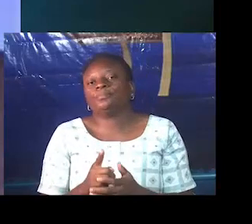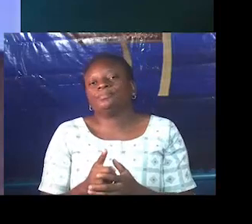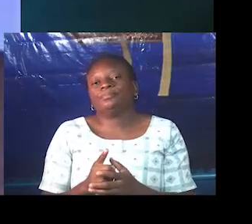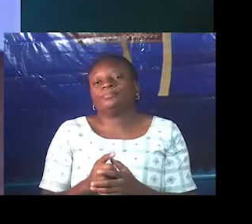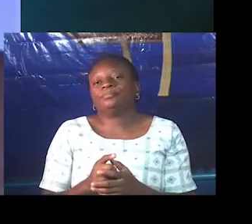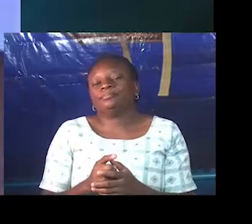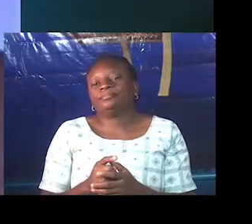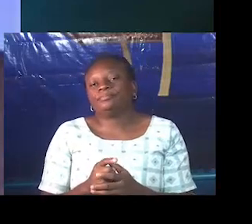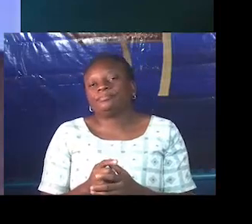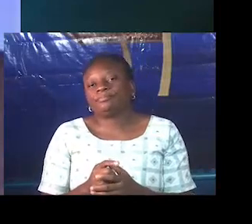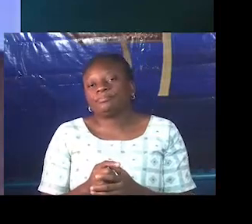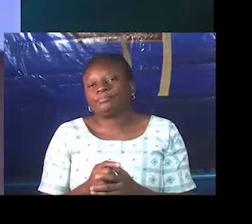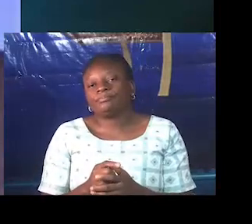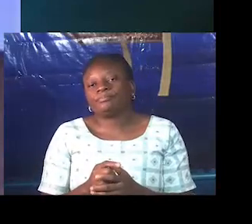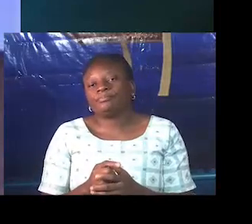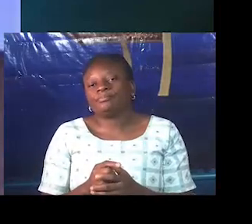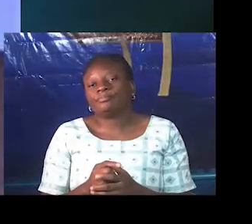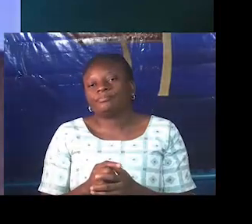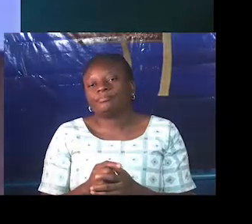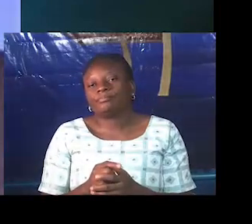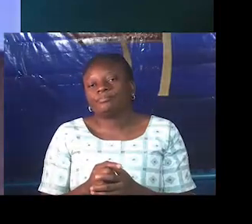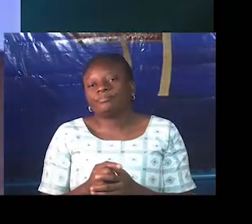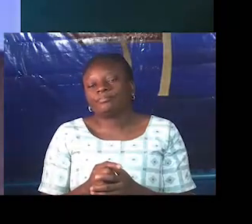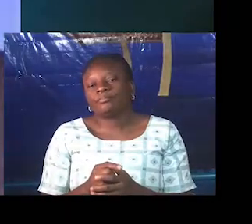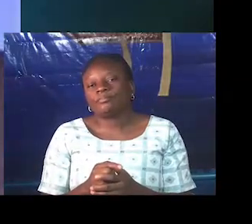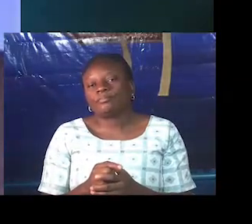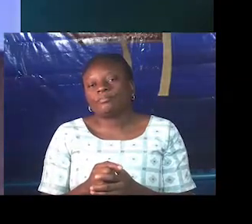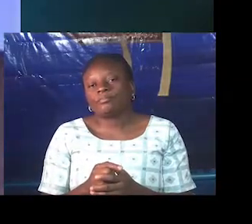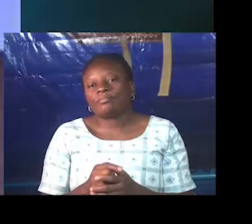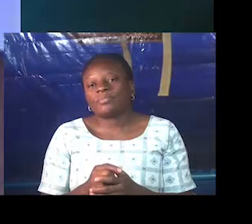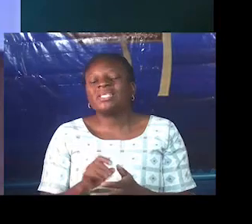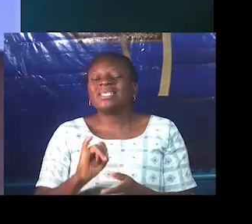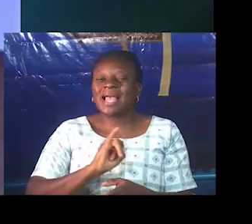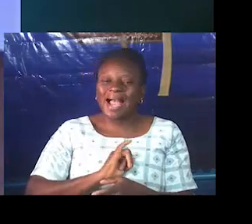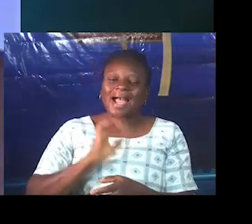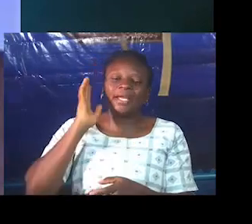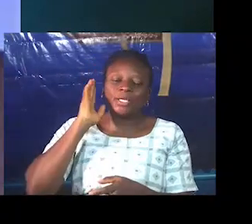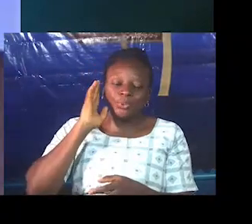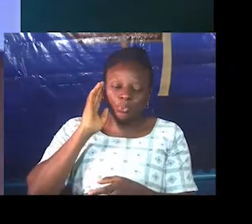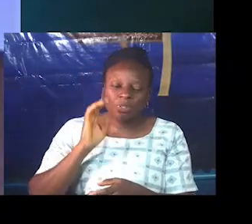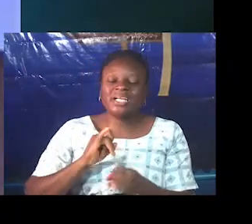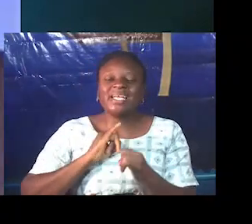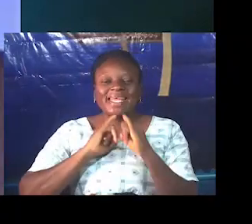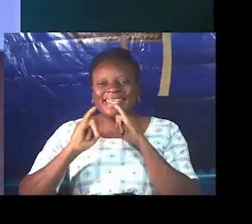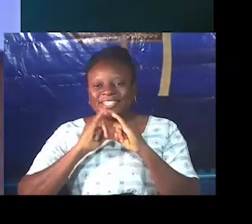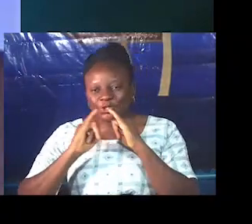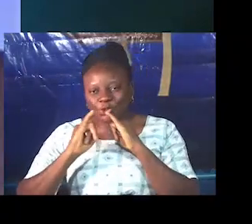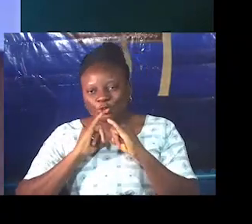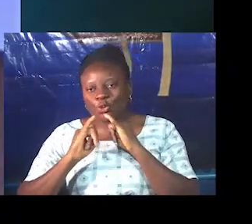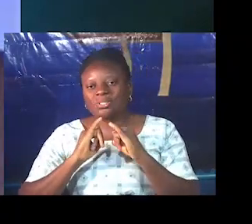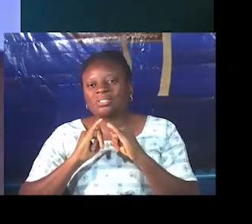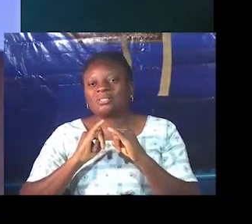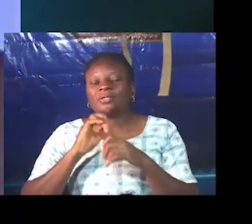near unto thee. Now look at the word of God. I will instruct you. There's a promise already.